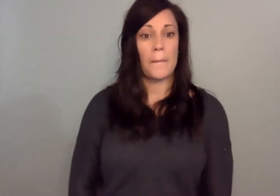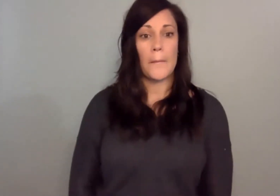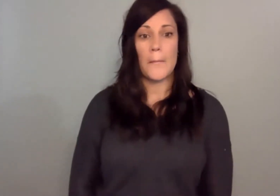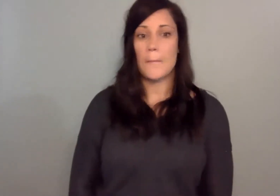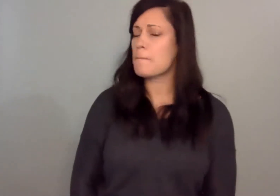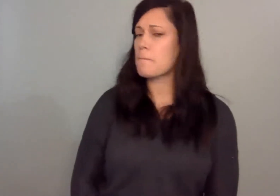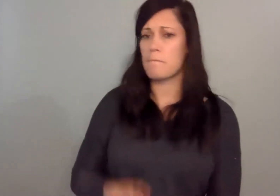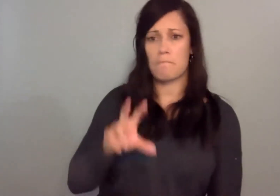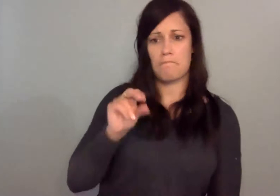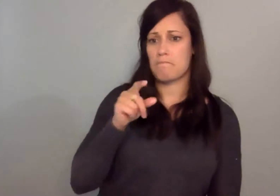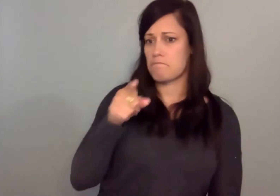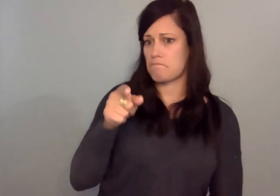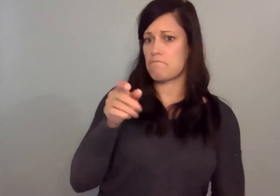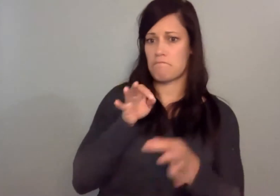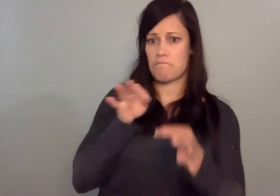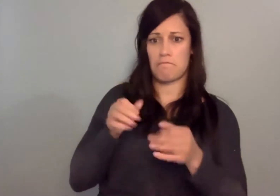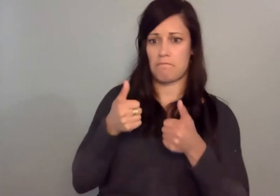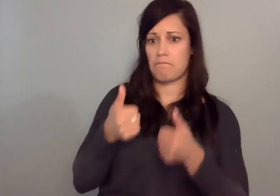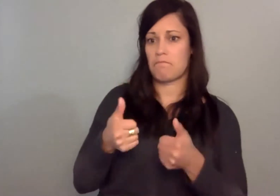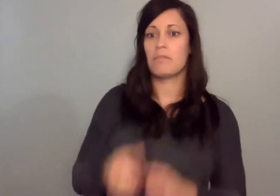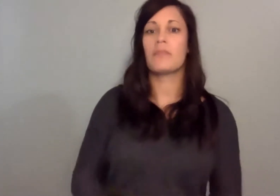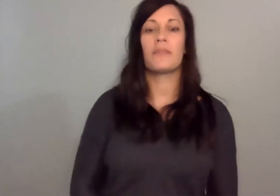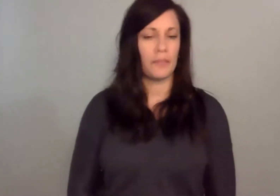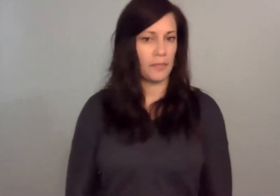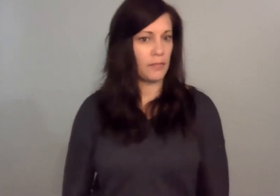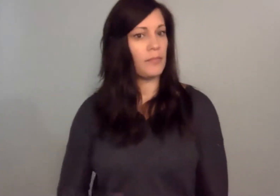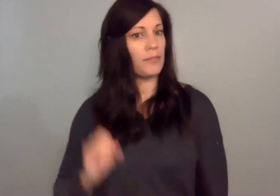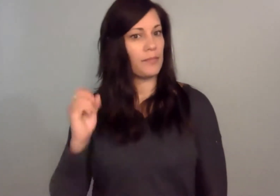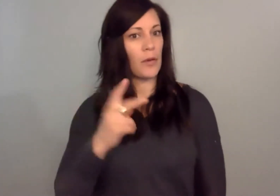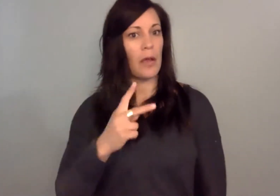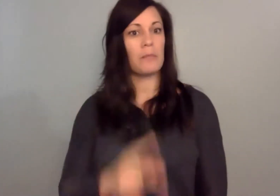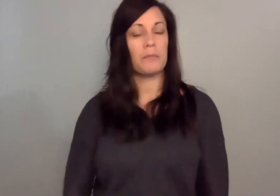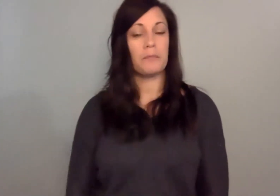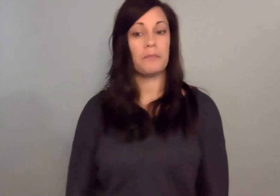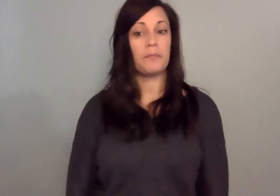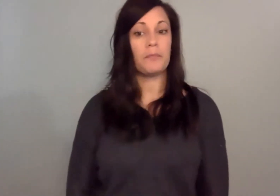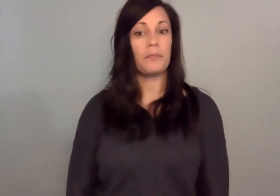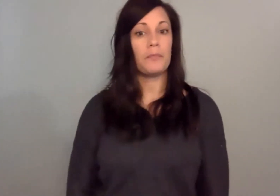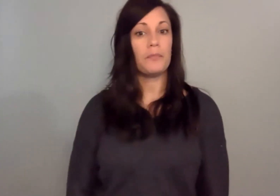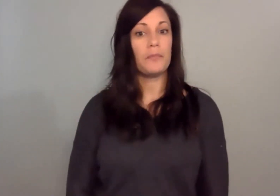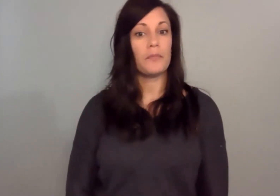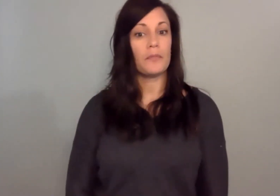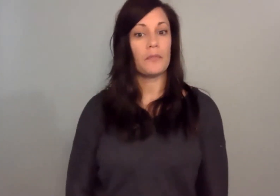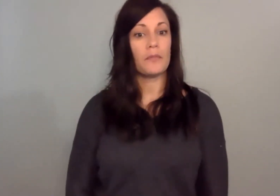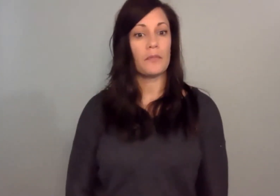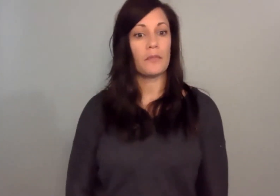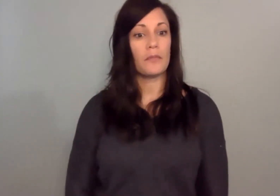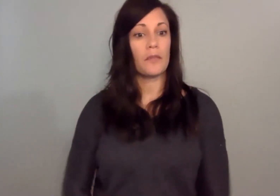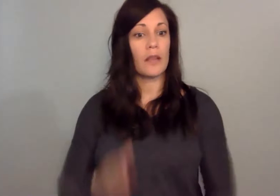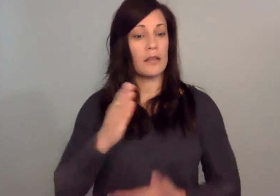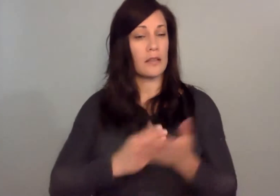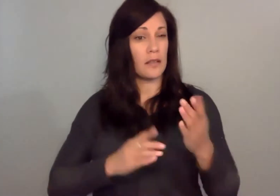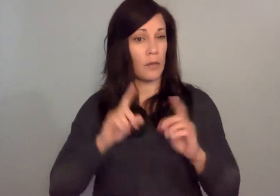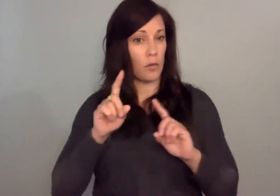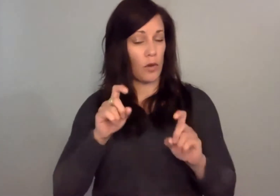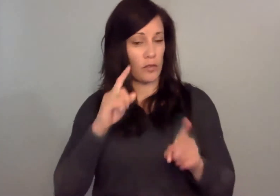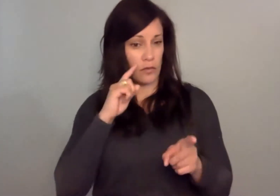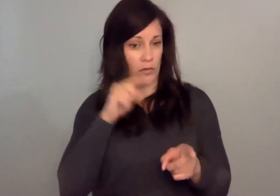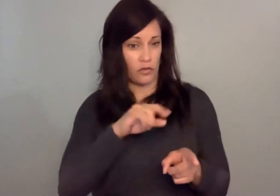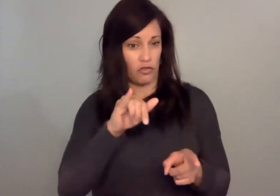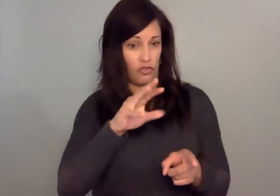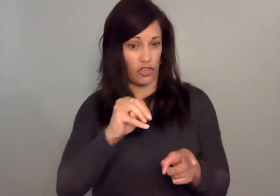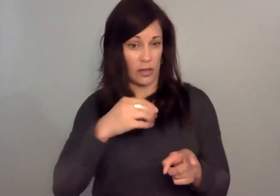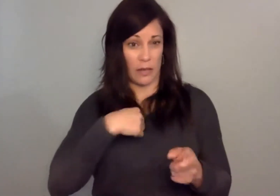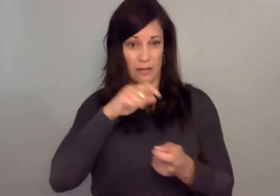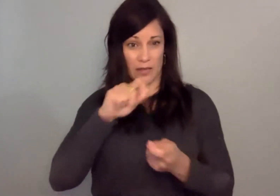No, I think that pretty much covered it, Sarah. Great. There are some questions, Jim, about is there a specific timeline